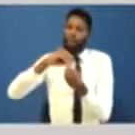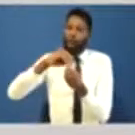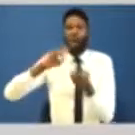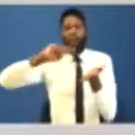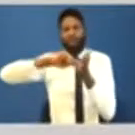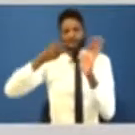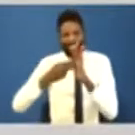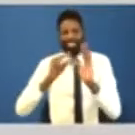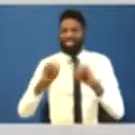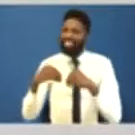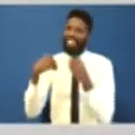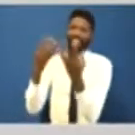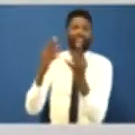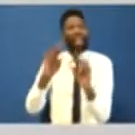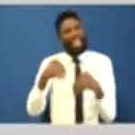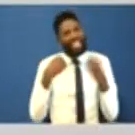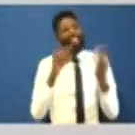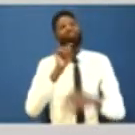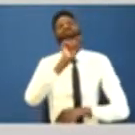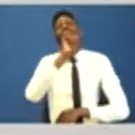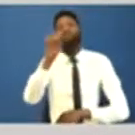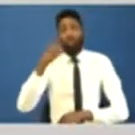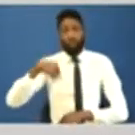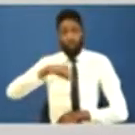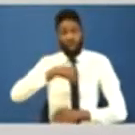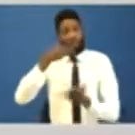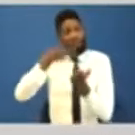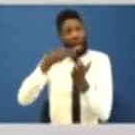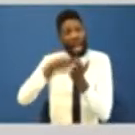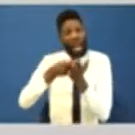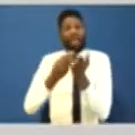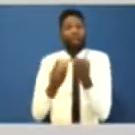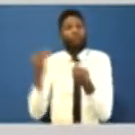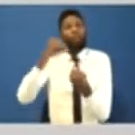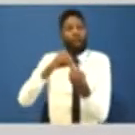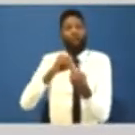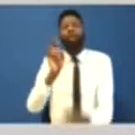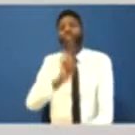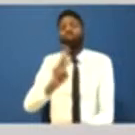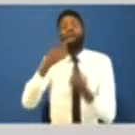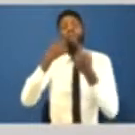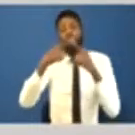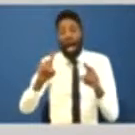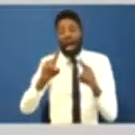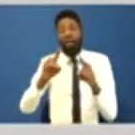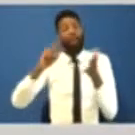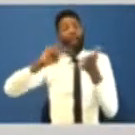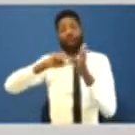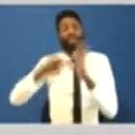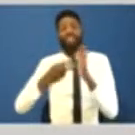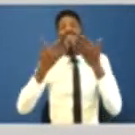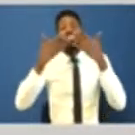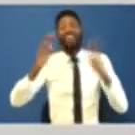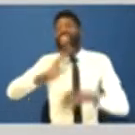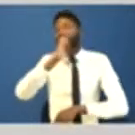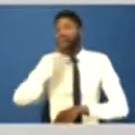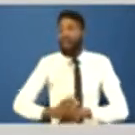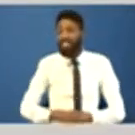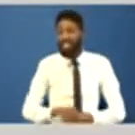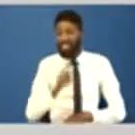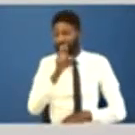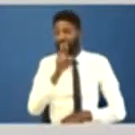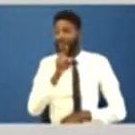are given out we spend so much money and yet the projects are never finished so that is a big loophole